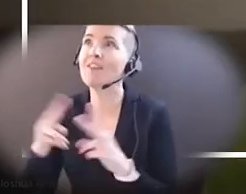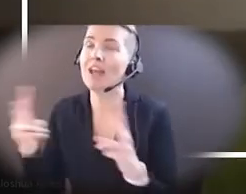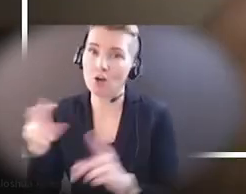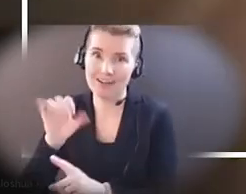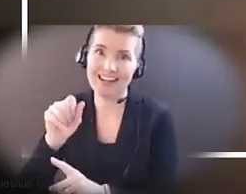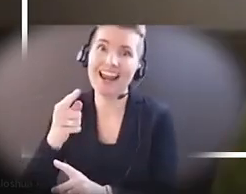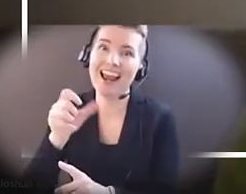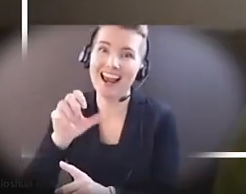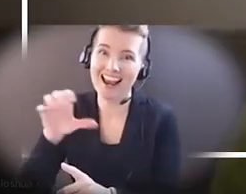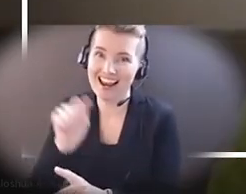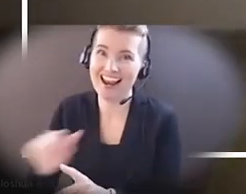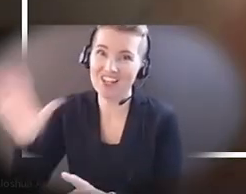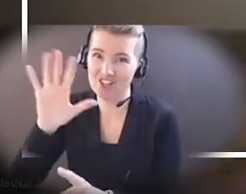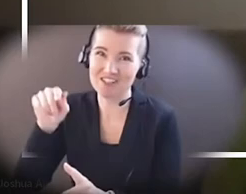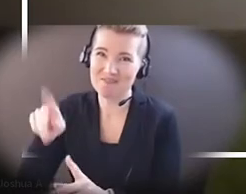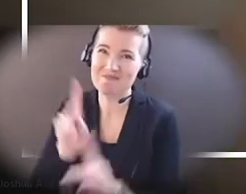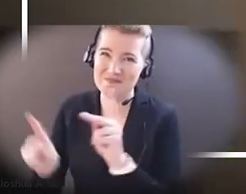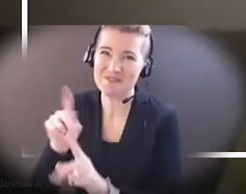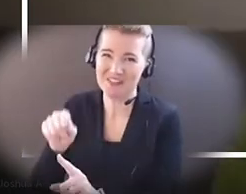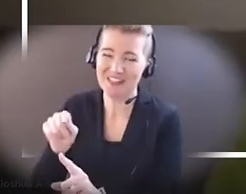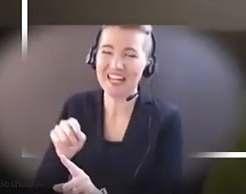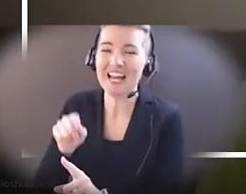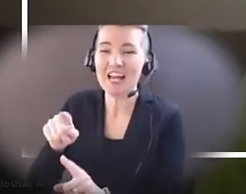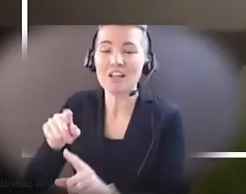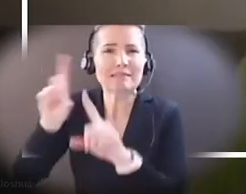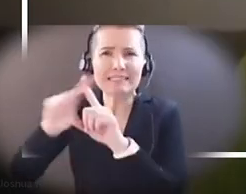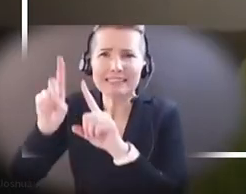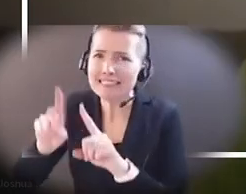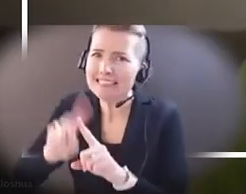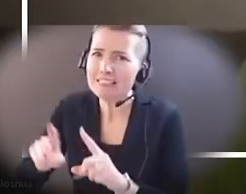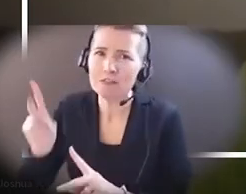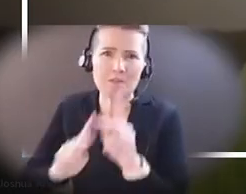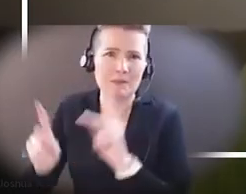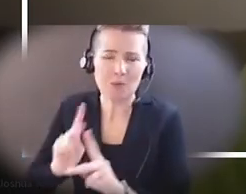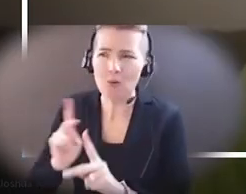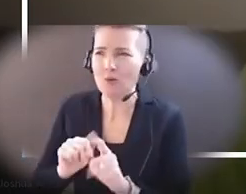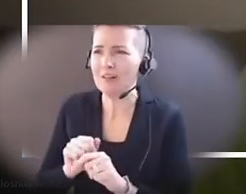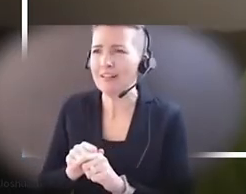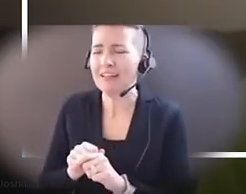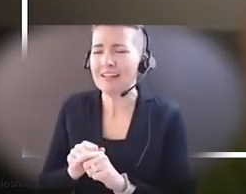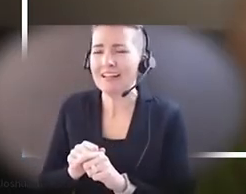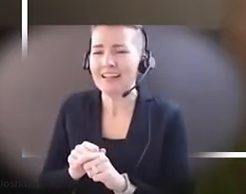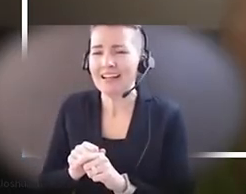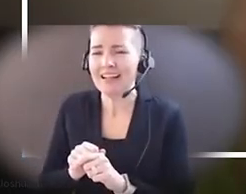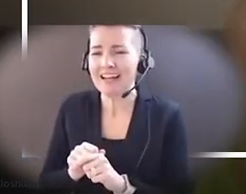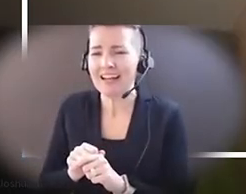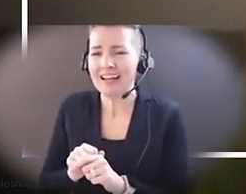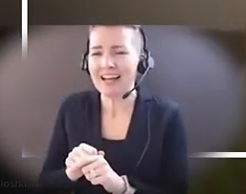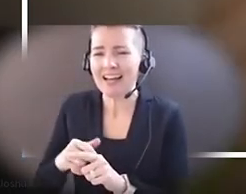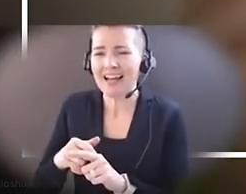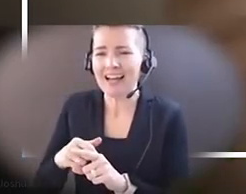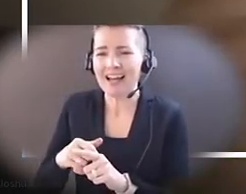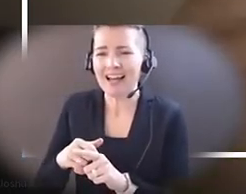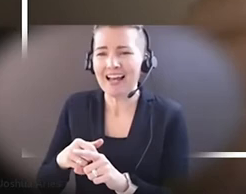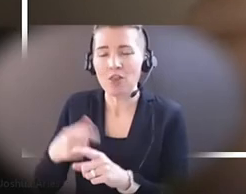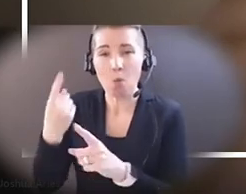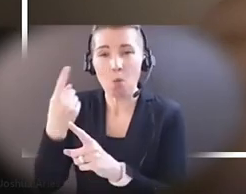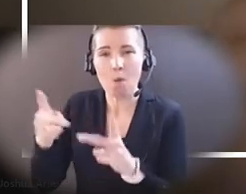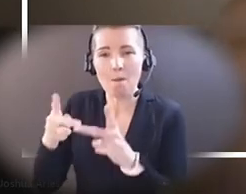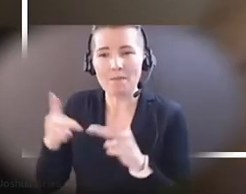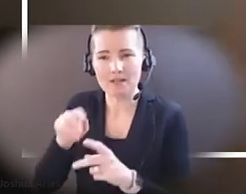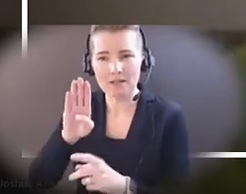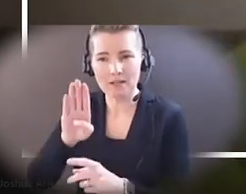myself. There's lots of Indian, there's lots of different walks of life. And I feel like the place where I am, Guildford, is just so like,